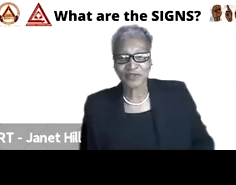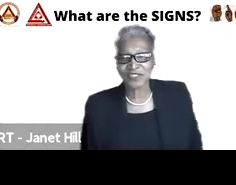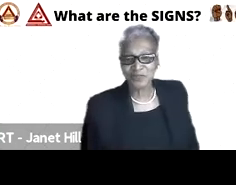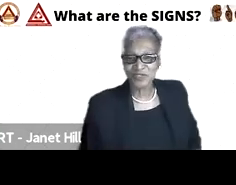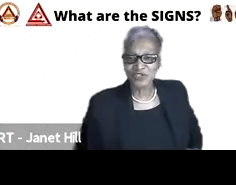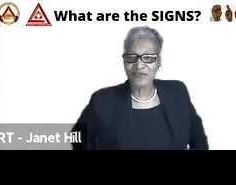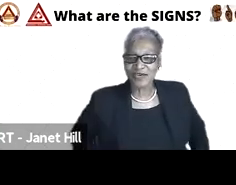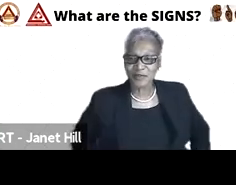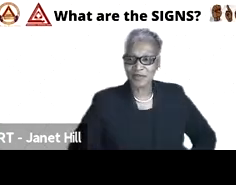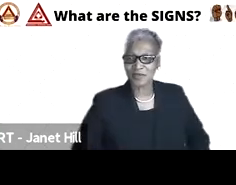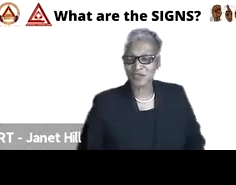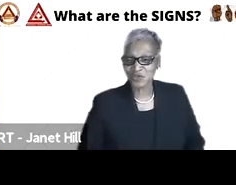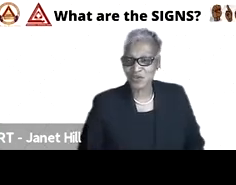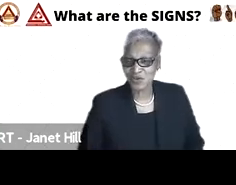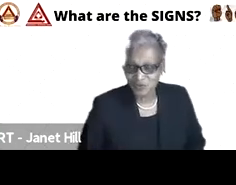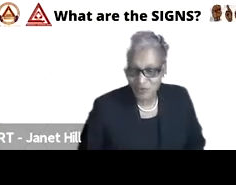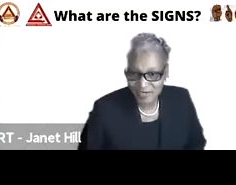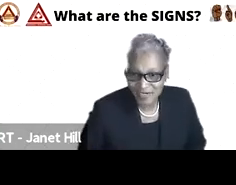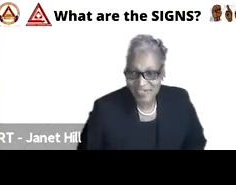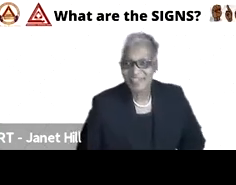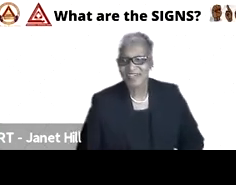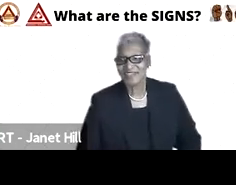put the participant survey up, and I'm going to